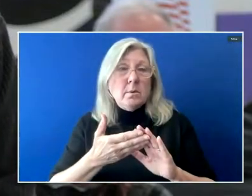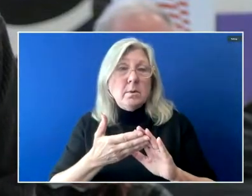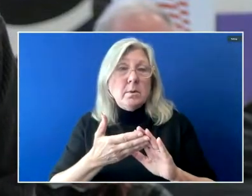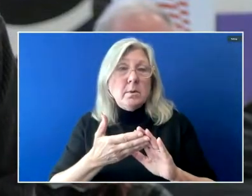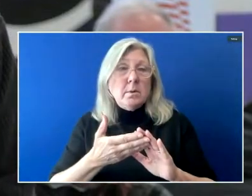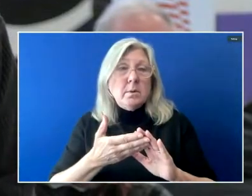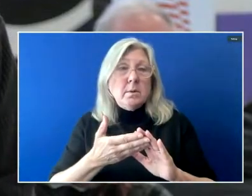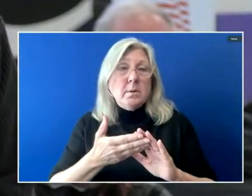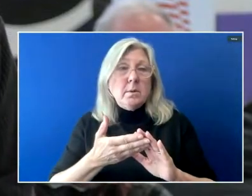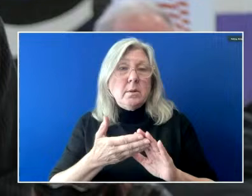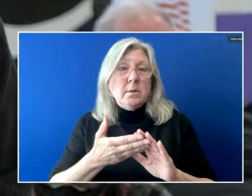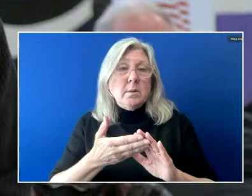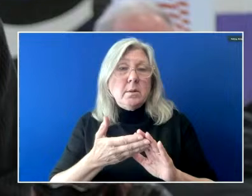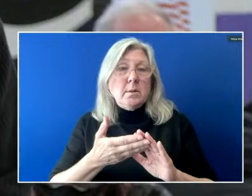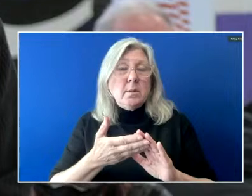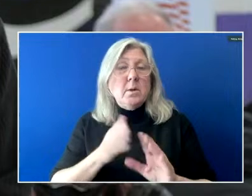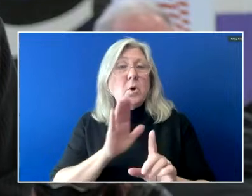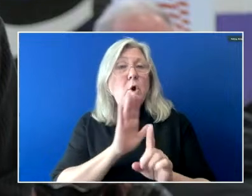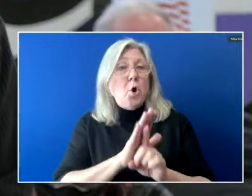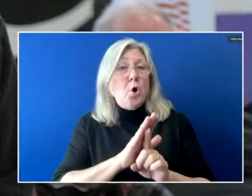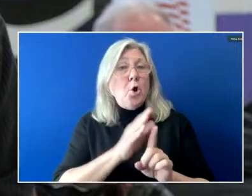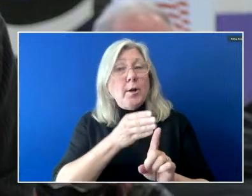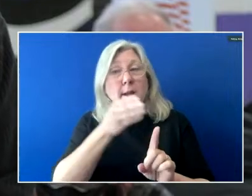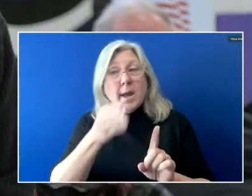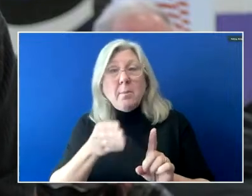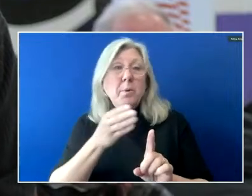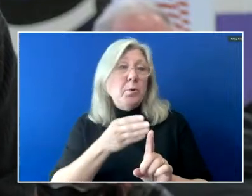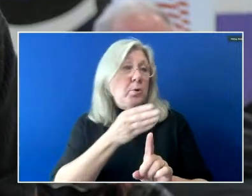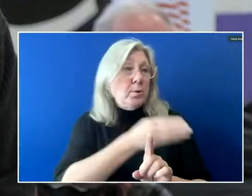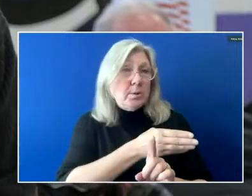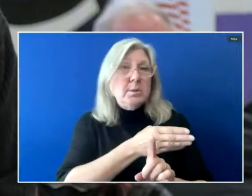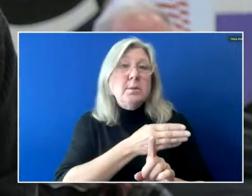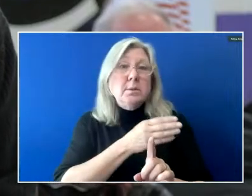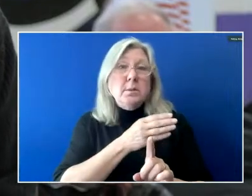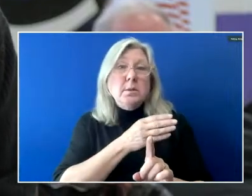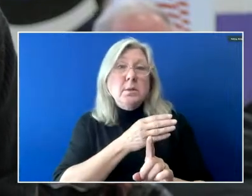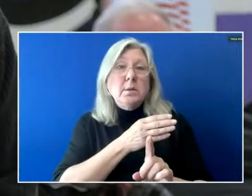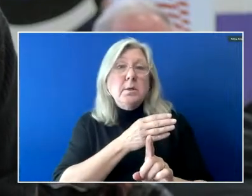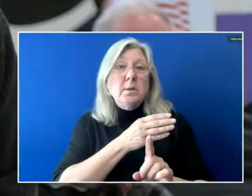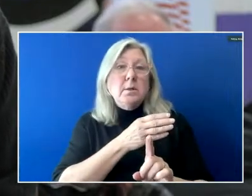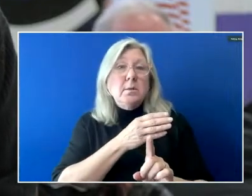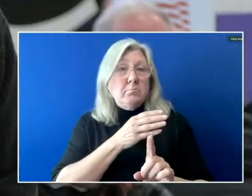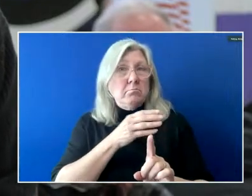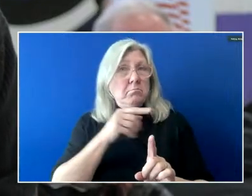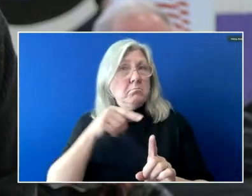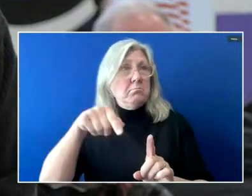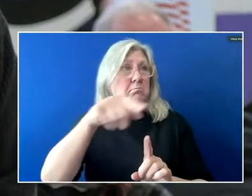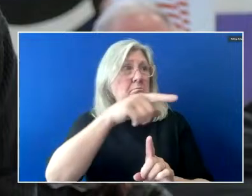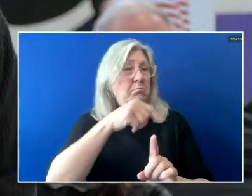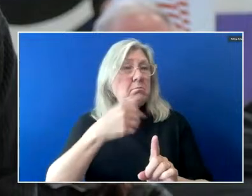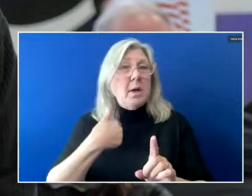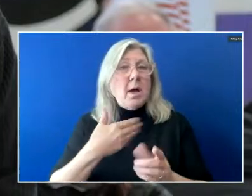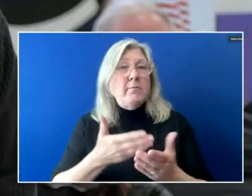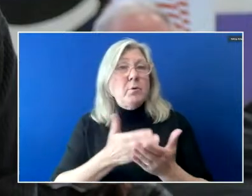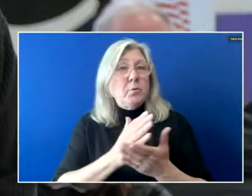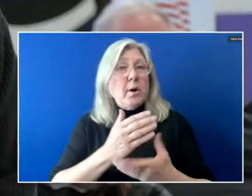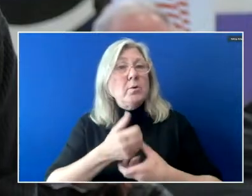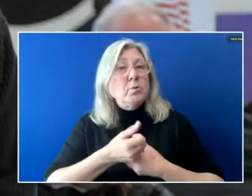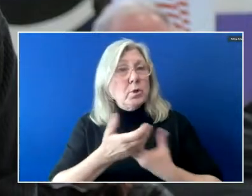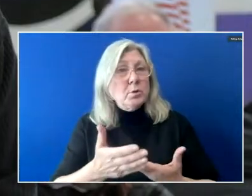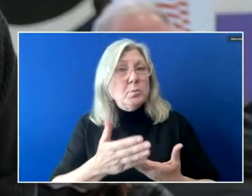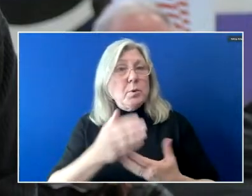town and her neighbors have a right to express opinion